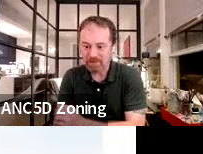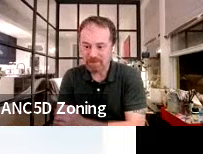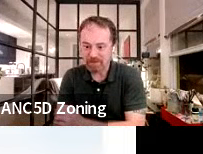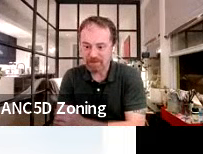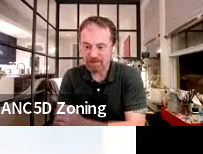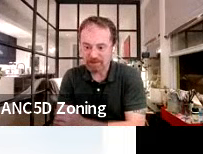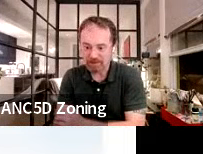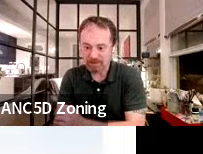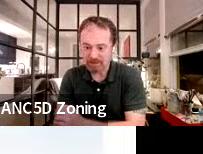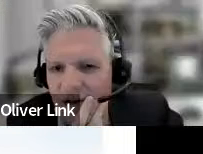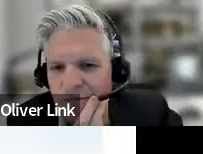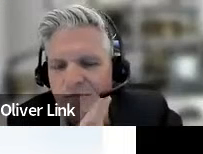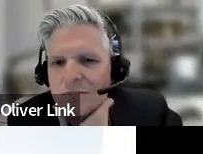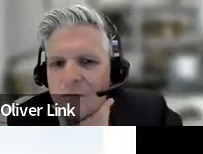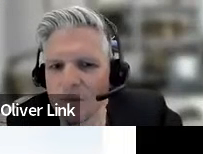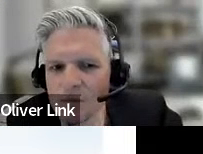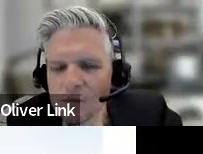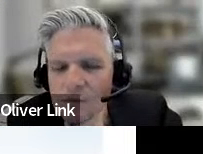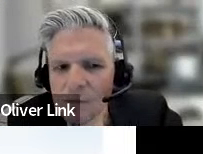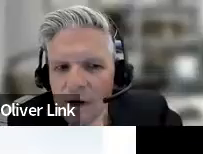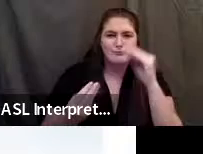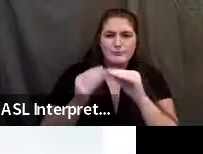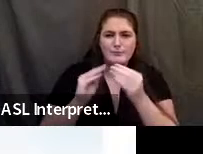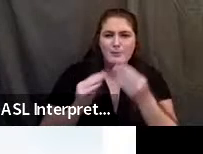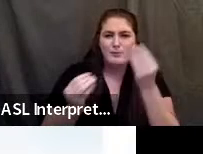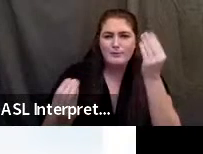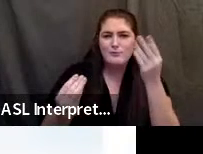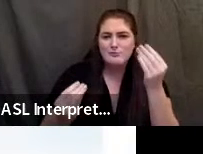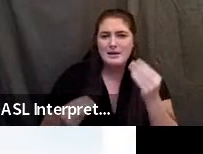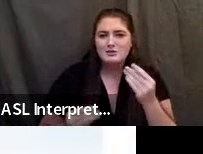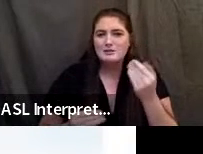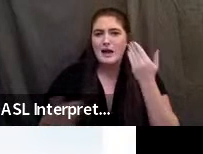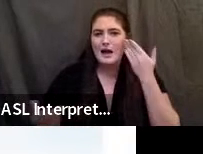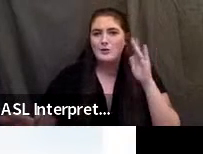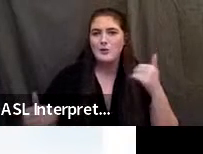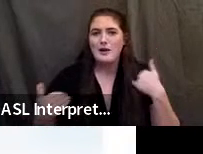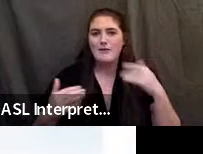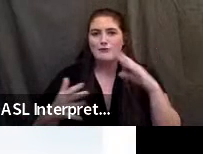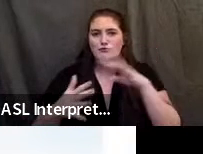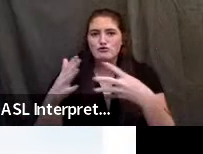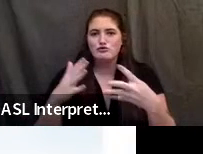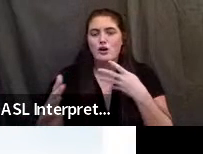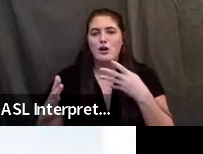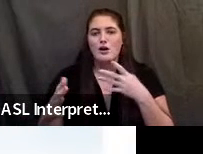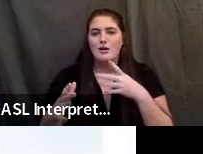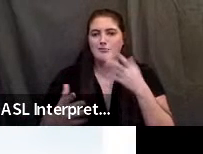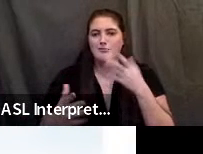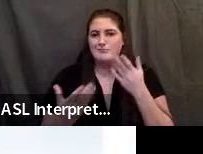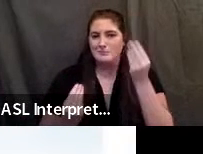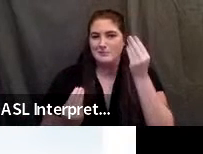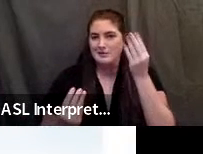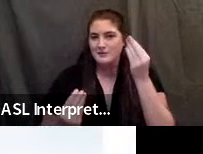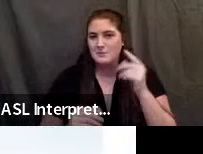or Michi, do you have that handy? I don't know if we have a chart handy, but I don't know if we have the information.